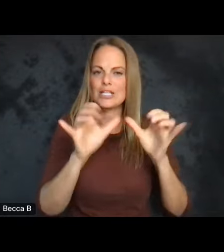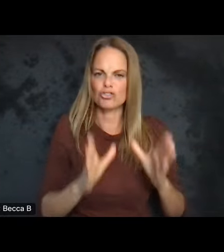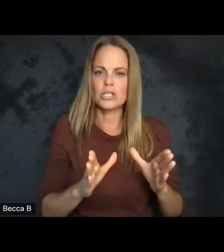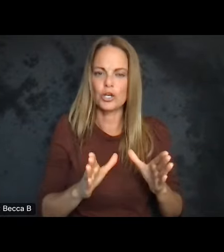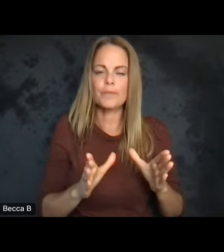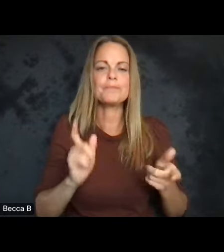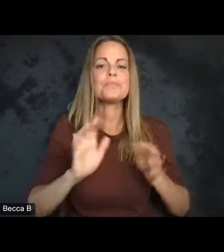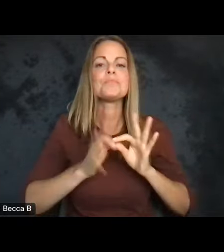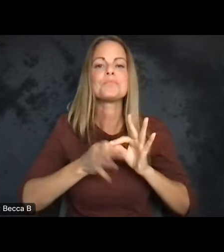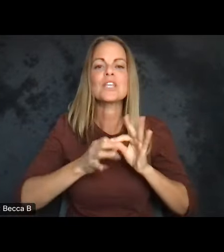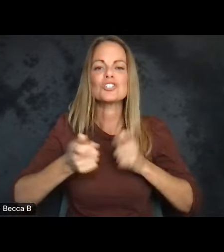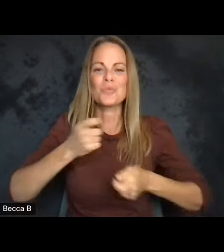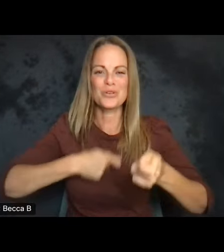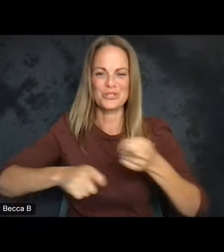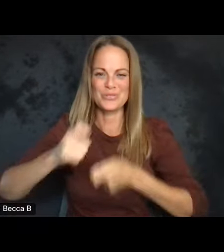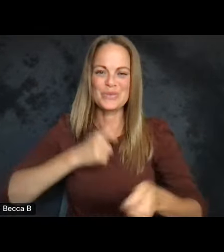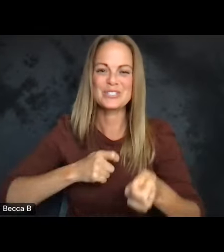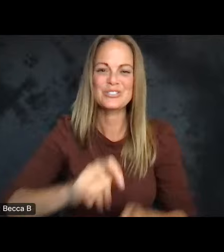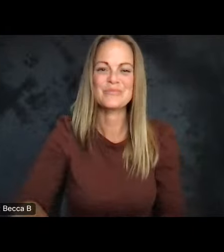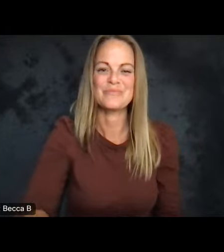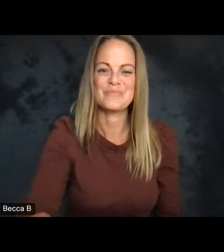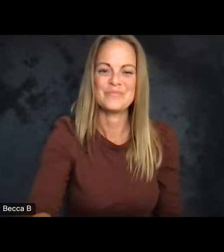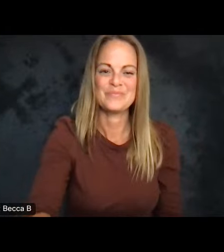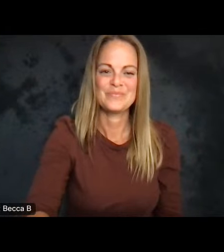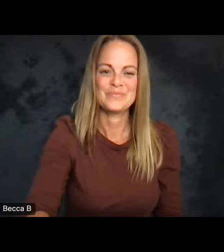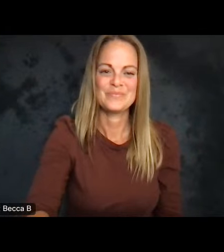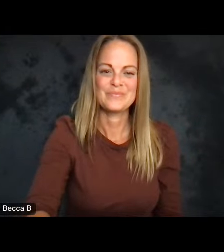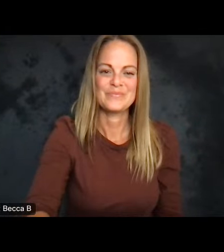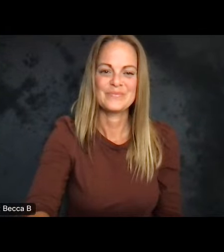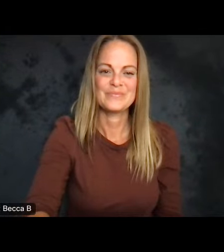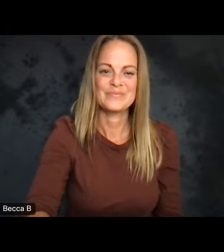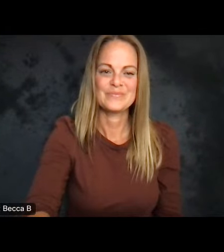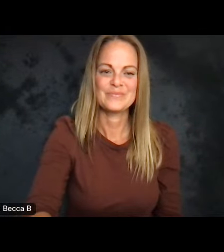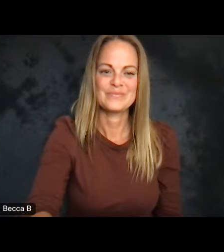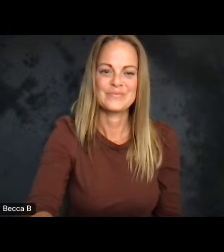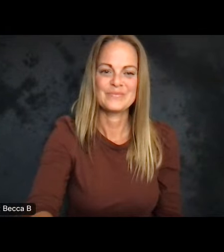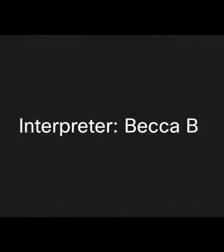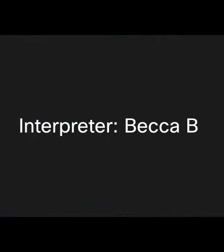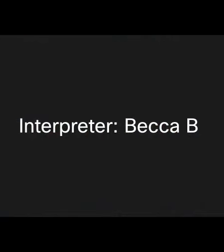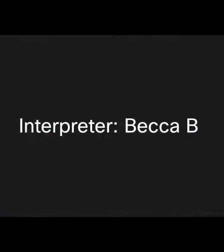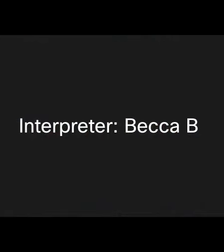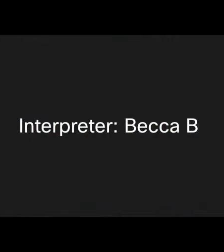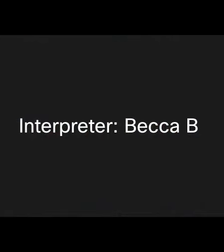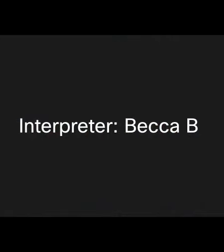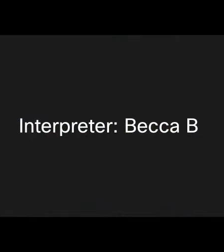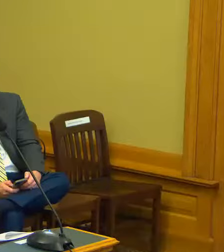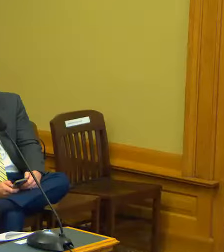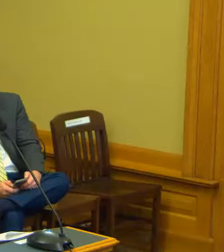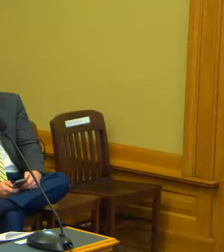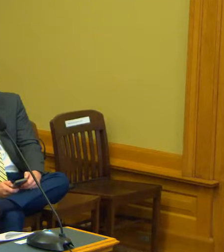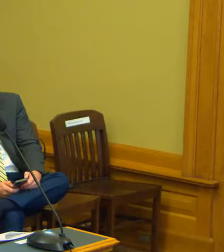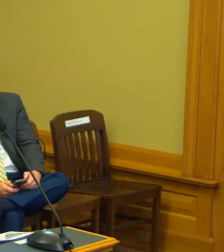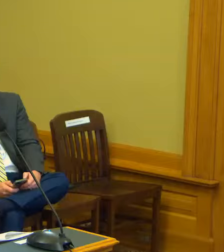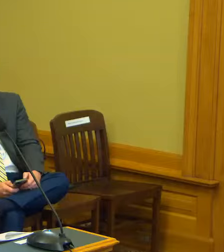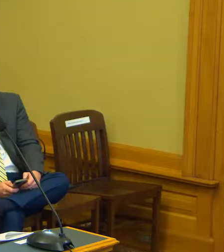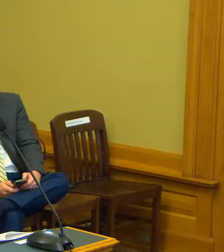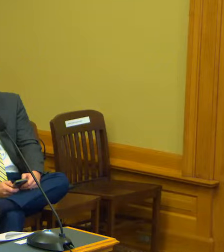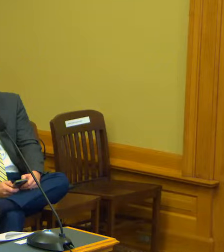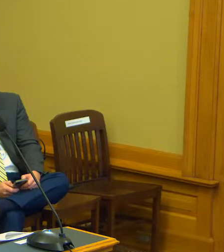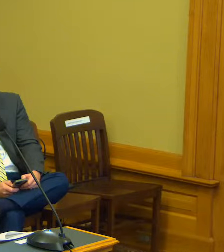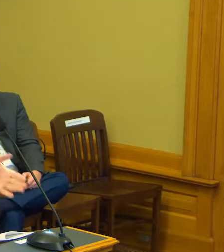likely this current year, FY26. So next slide, FY27. Again, I